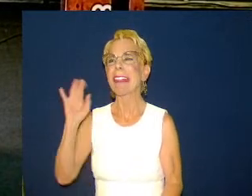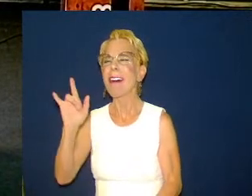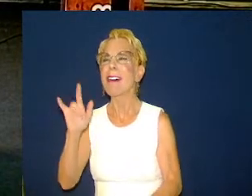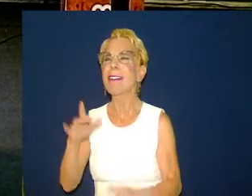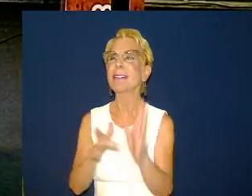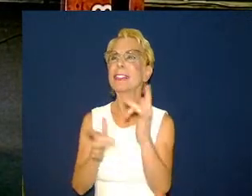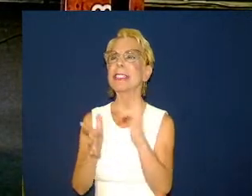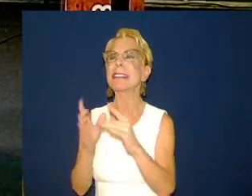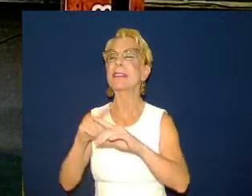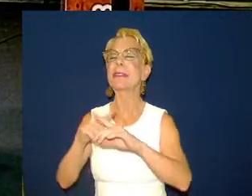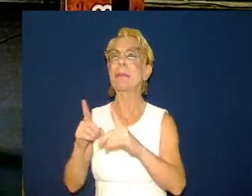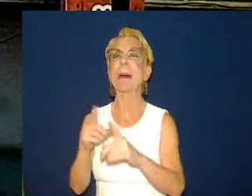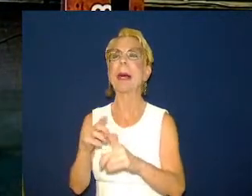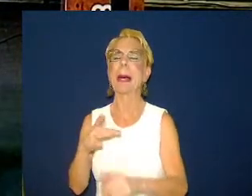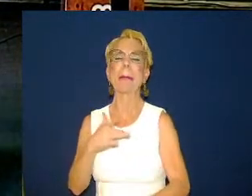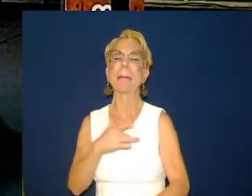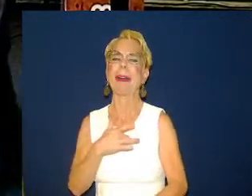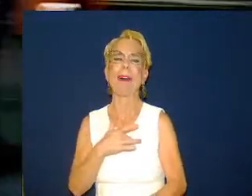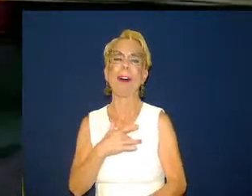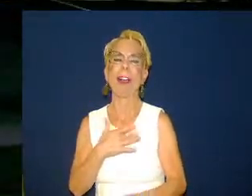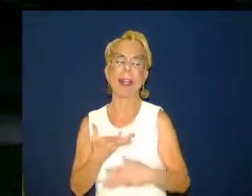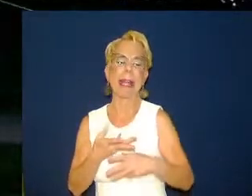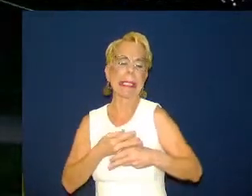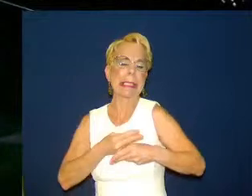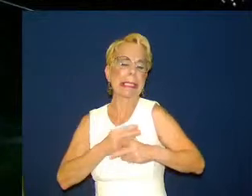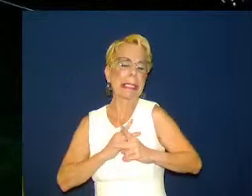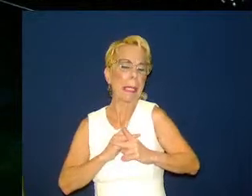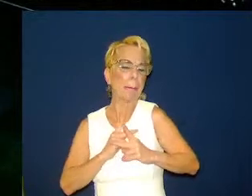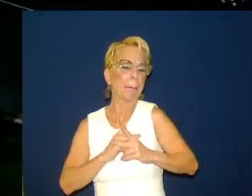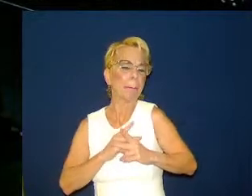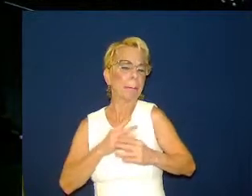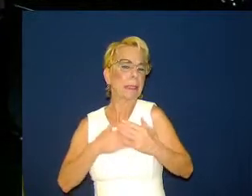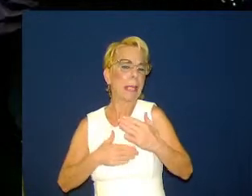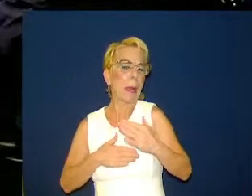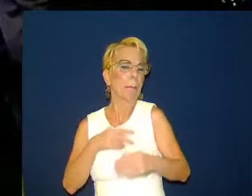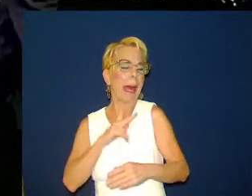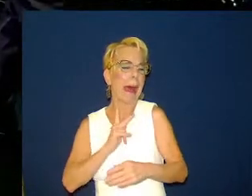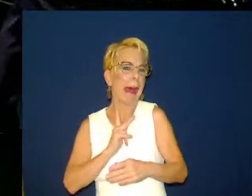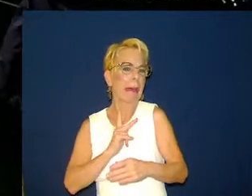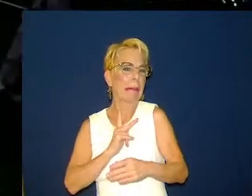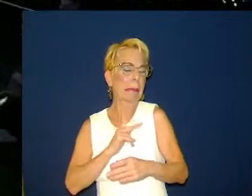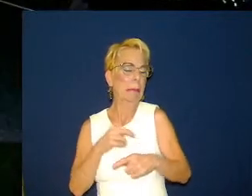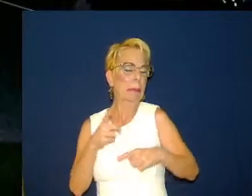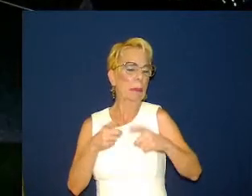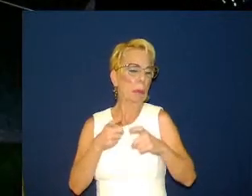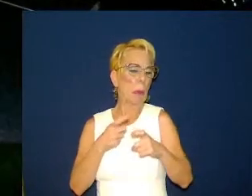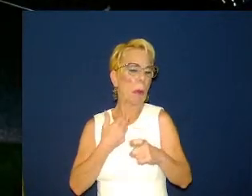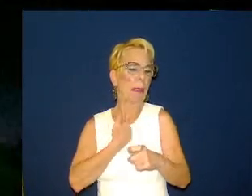There's still some things in my life that I want to control.